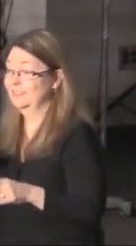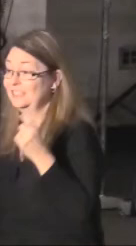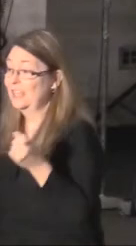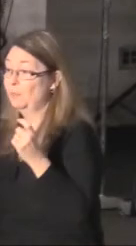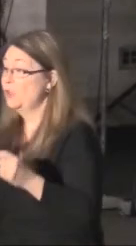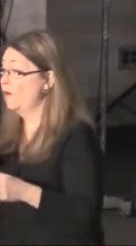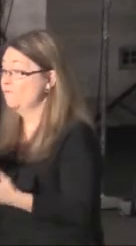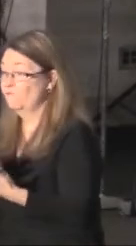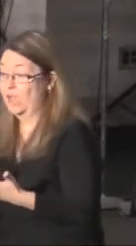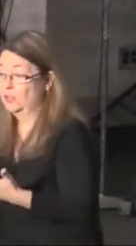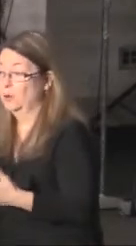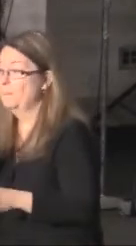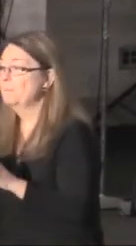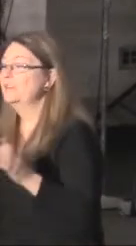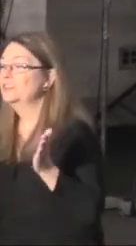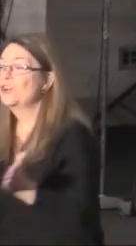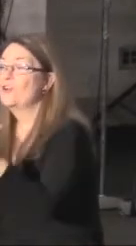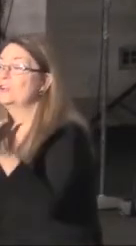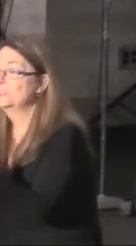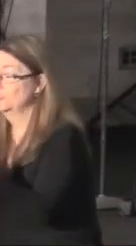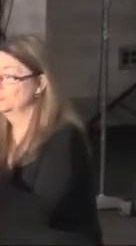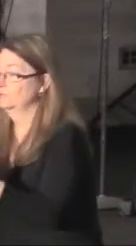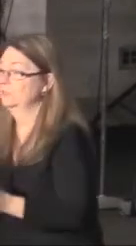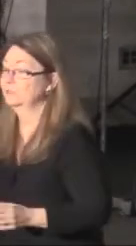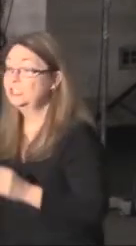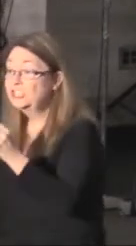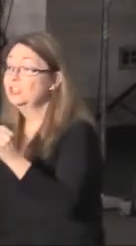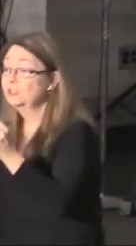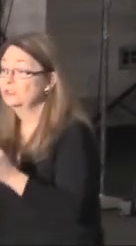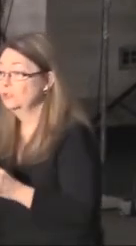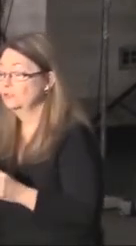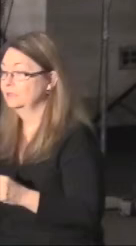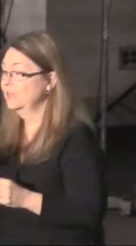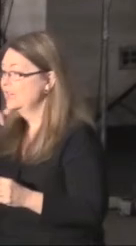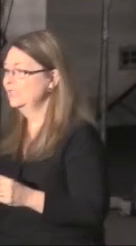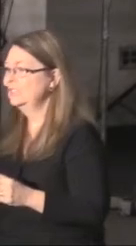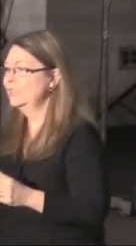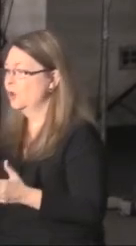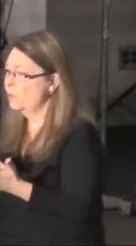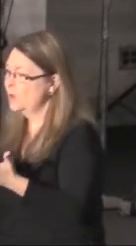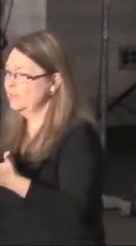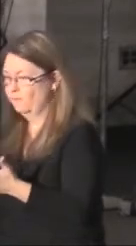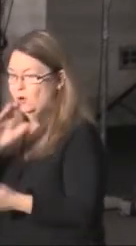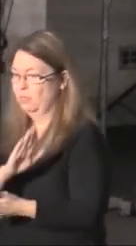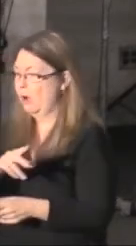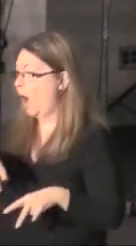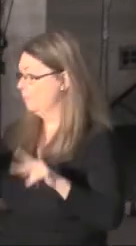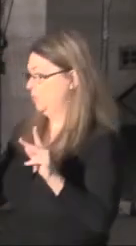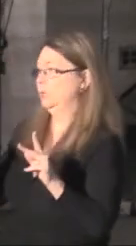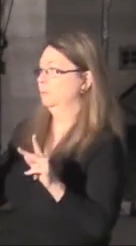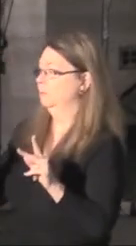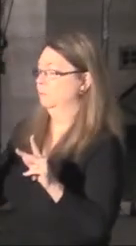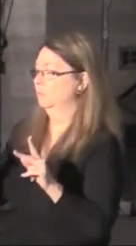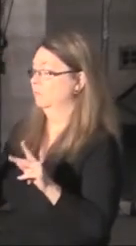they do, but that cheers you on and encourages you and doesn't seize the opportunity of your weakness for their gain. And